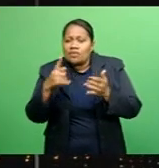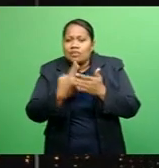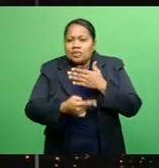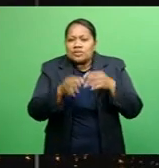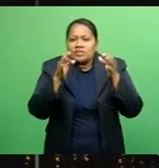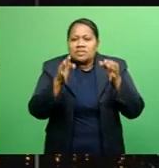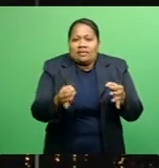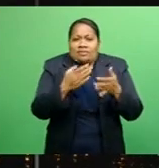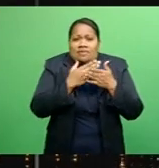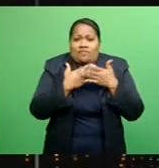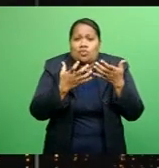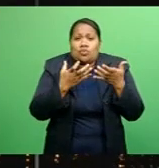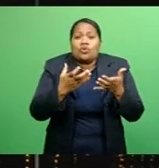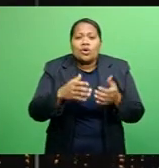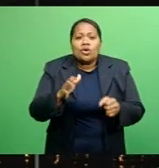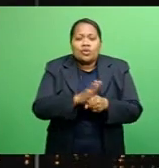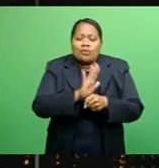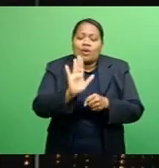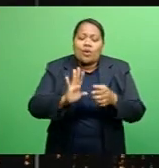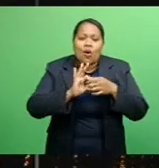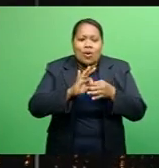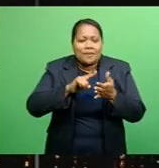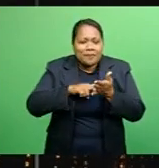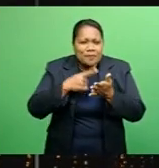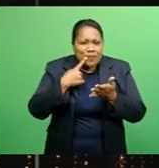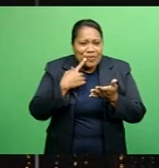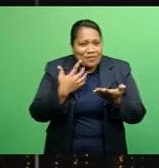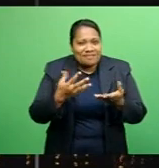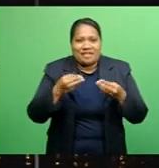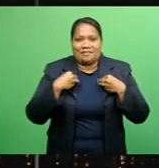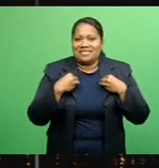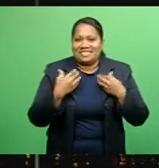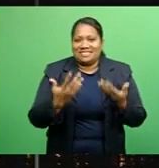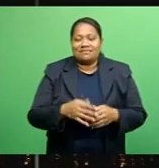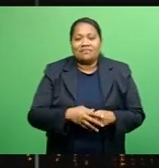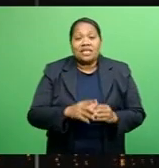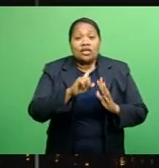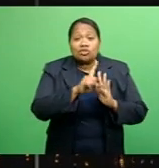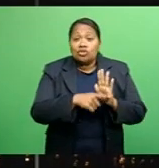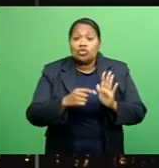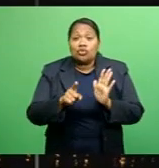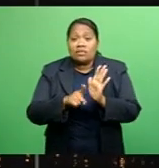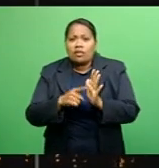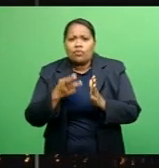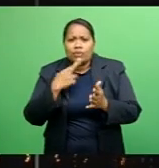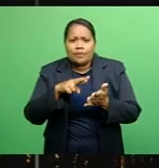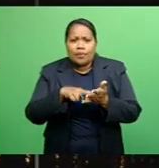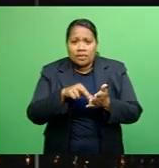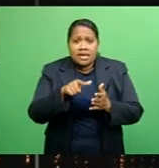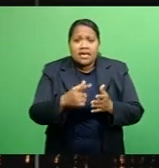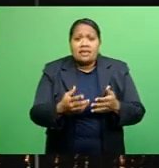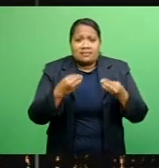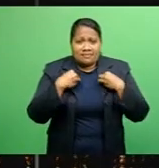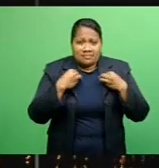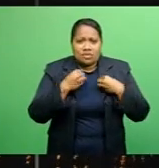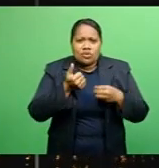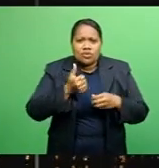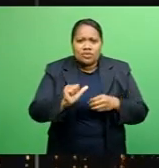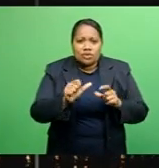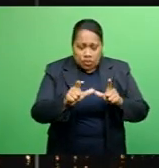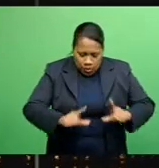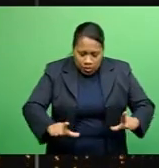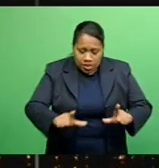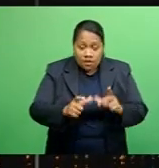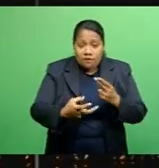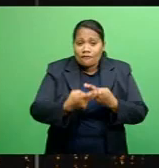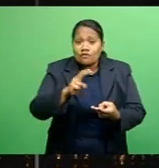into her very own chutney business. Deshulal reports the budding entrepreneur is using unique local fruits and vegetables